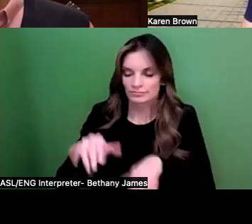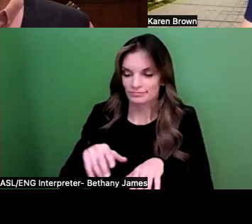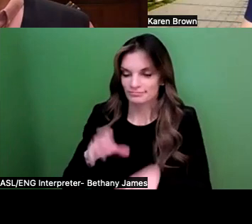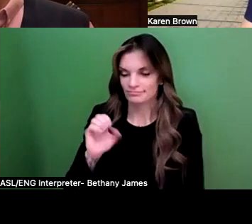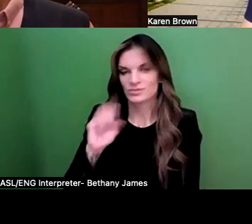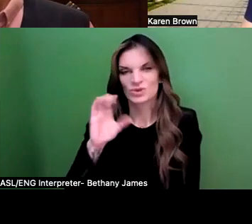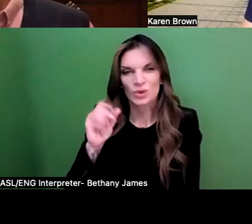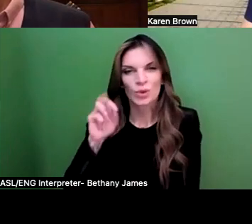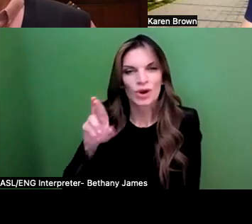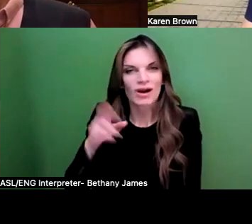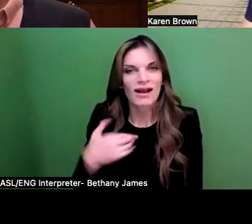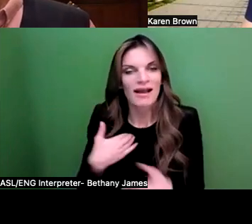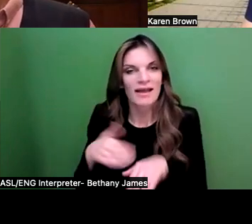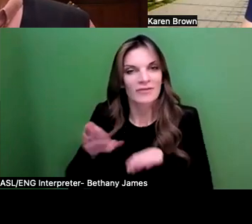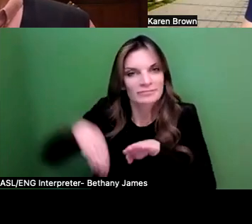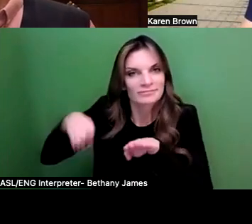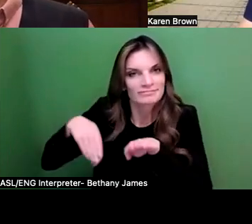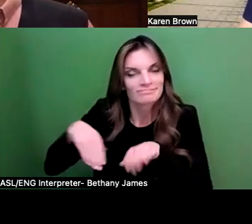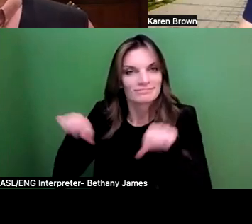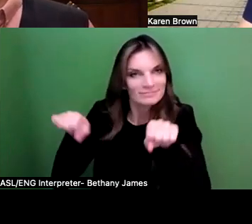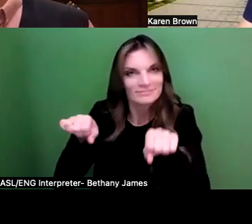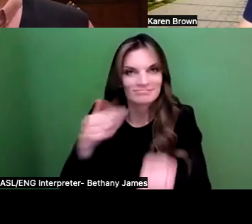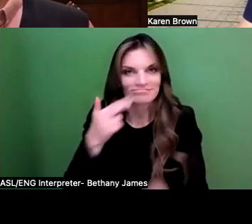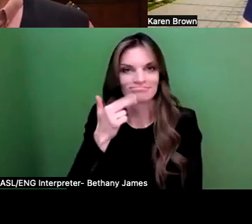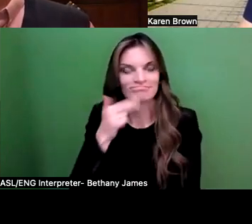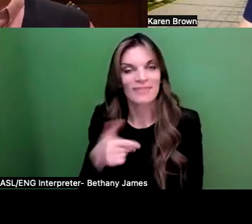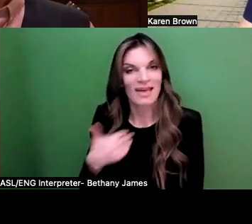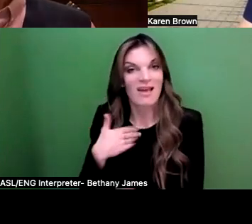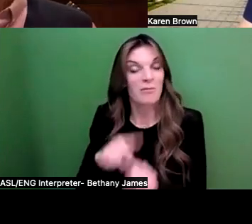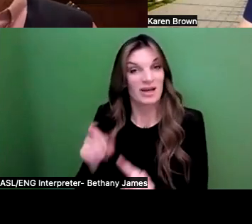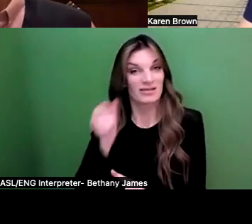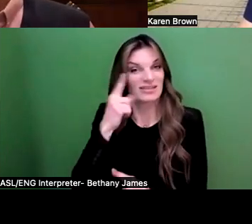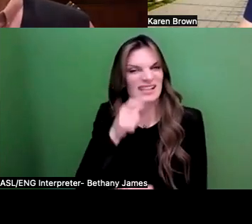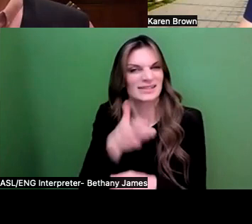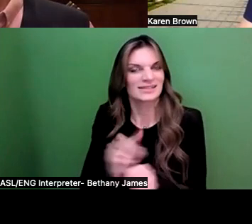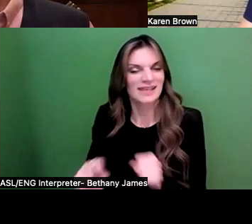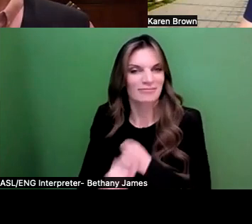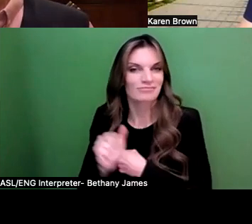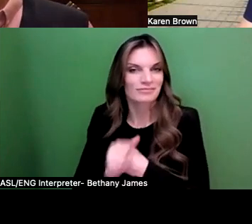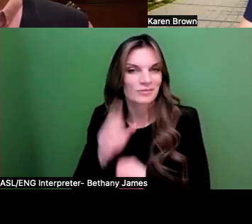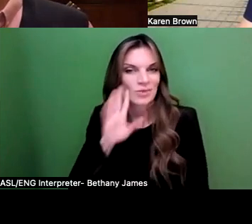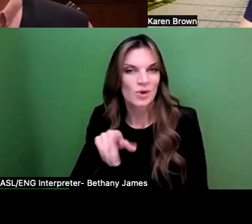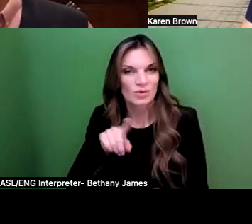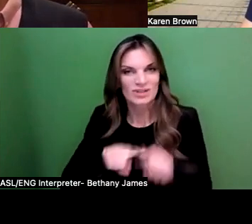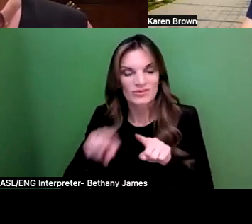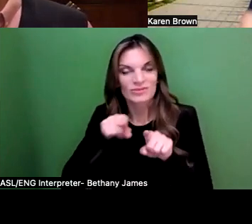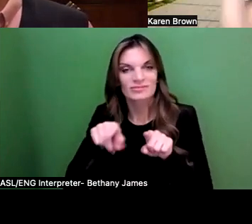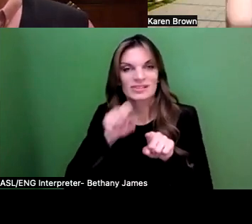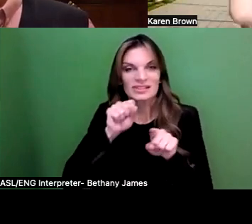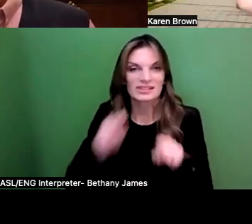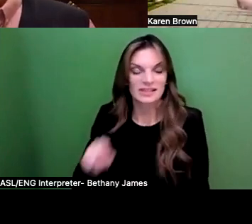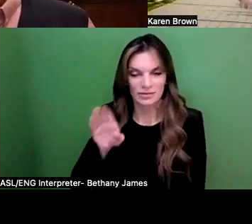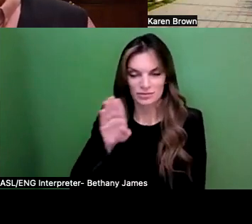the danger to pedestrians. Particularly going downhill past places like 19 South Broadway, where you've got senior